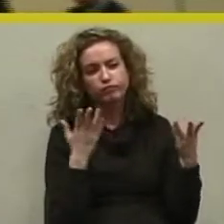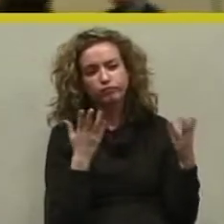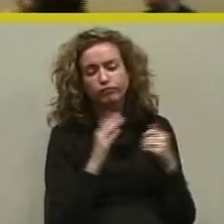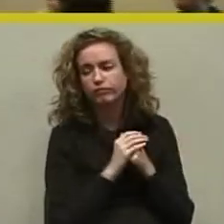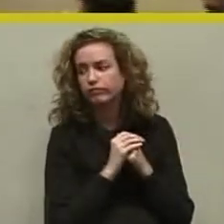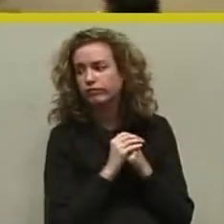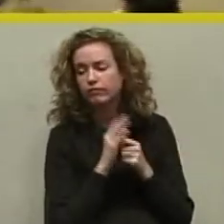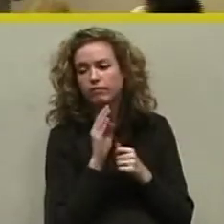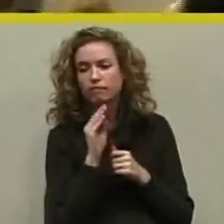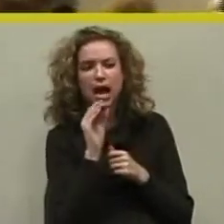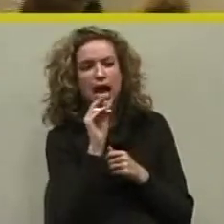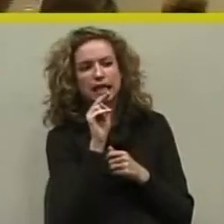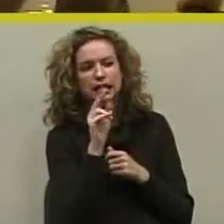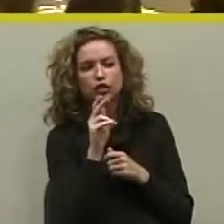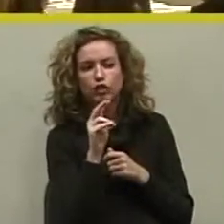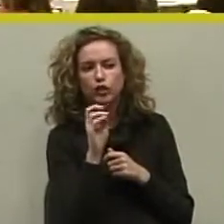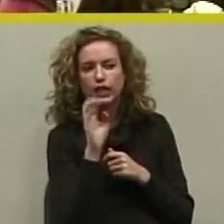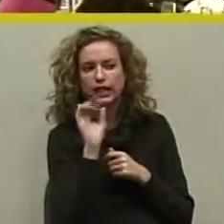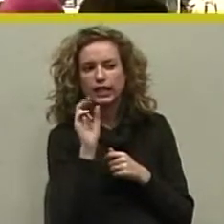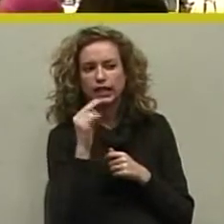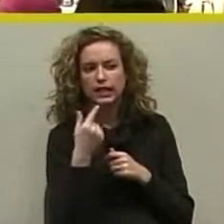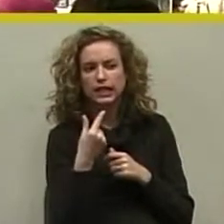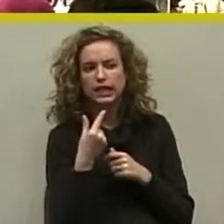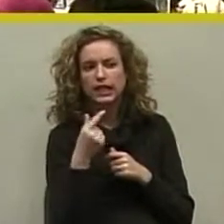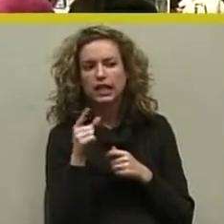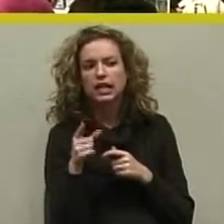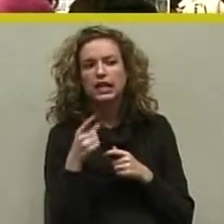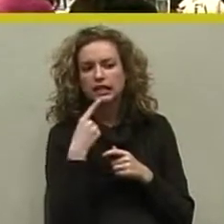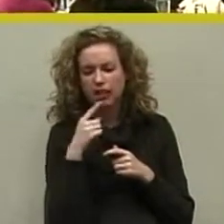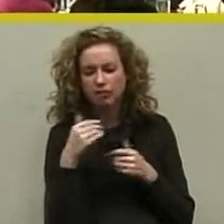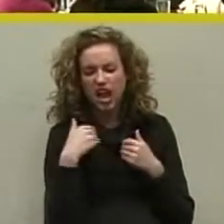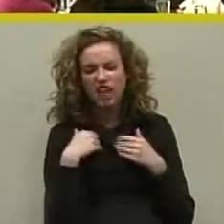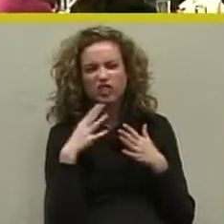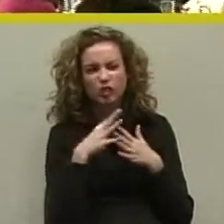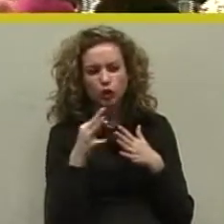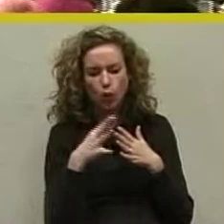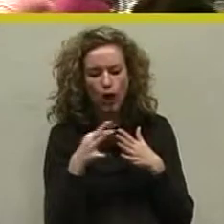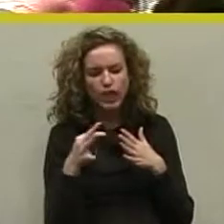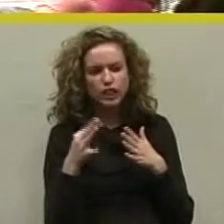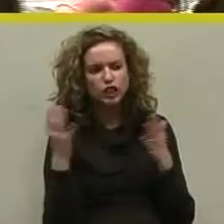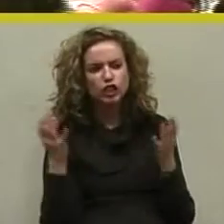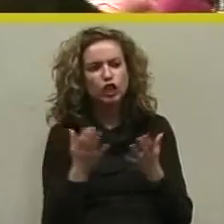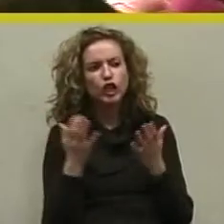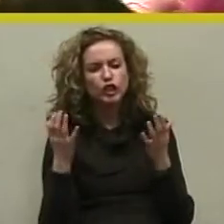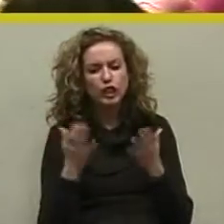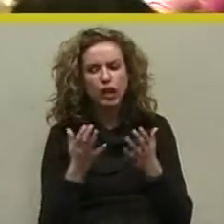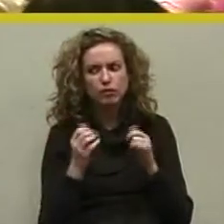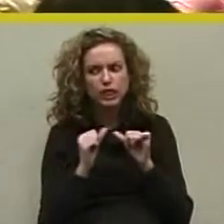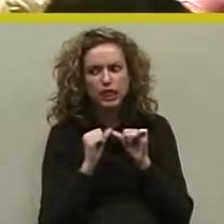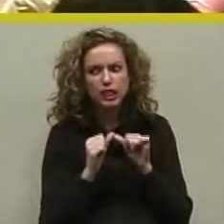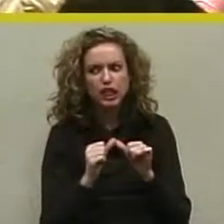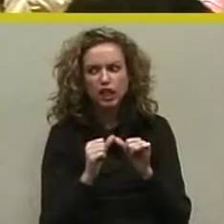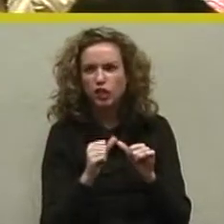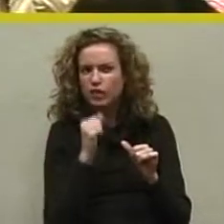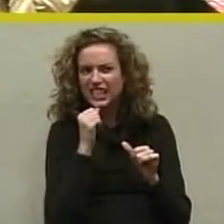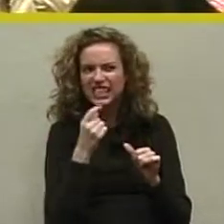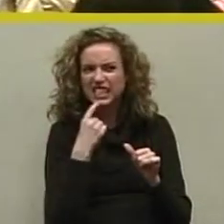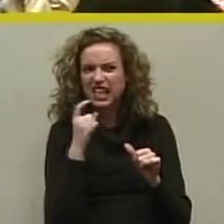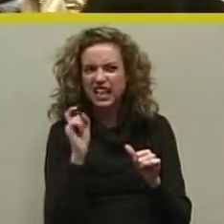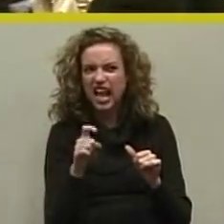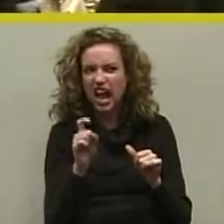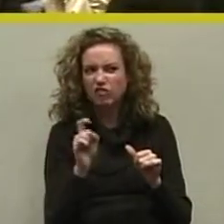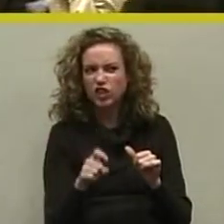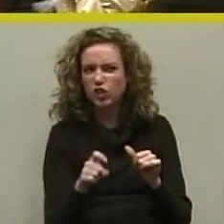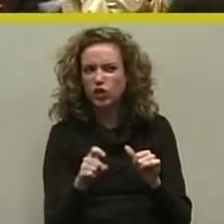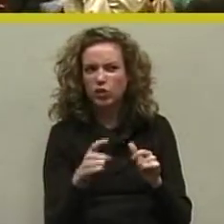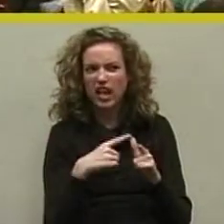Please, to give them a choice. F says they're encouraged to continue taking data. It doesn't say they have to. And then